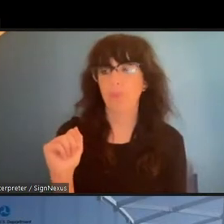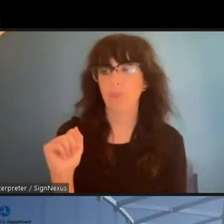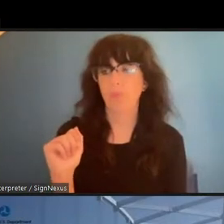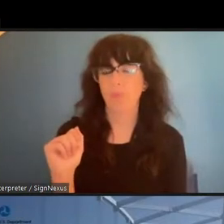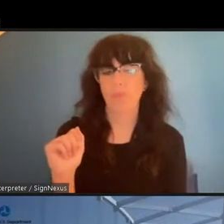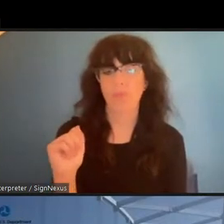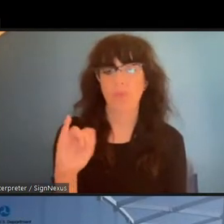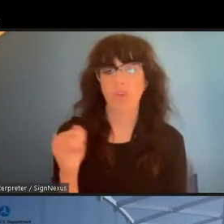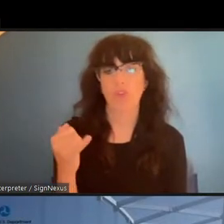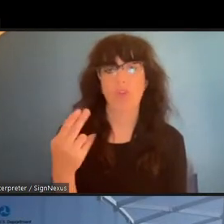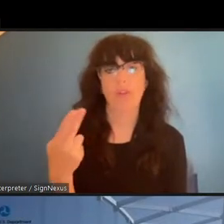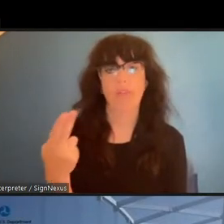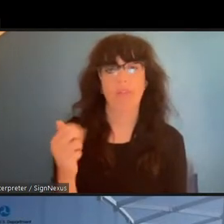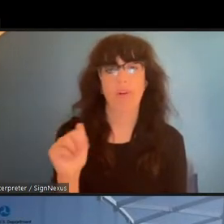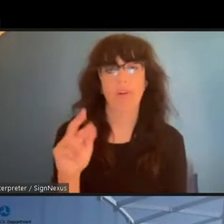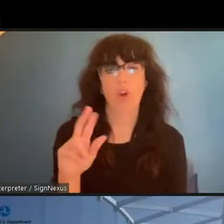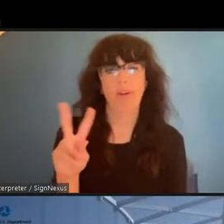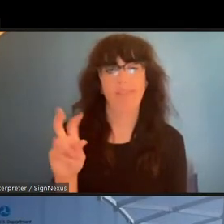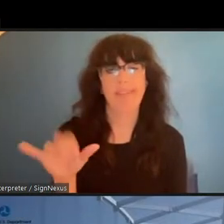jennifer harvey